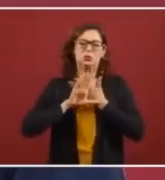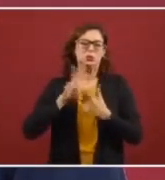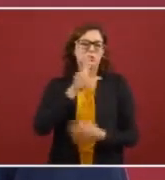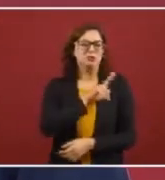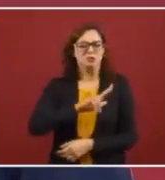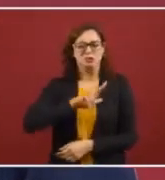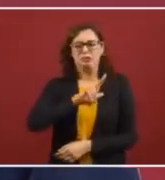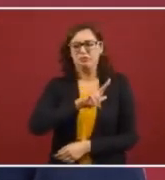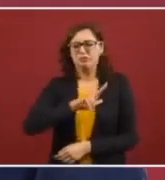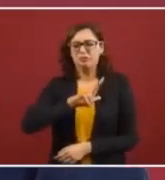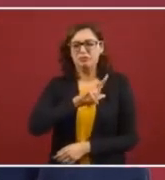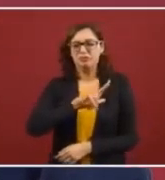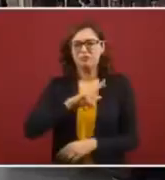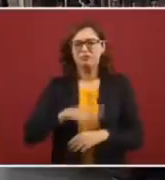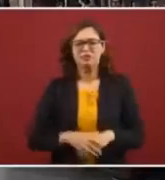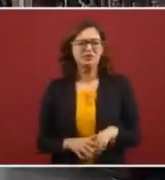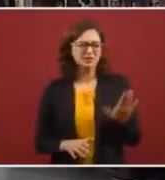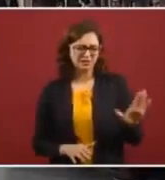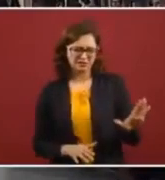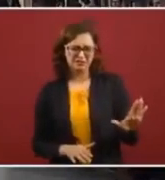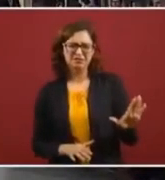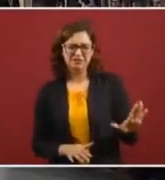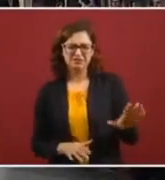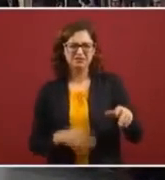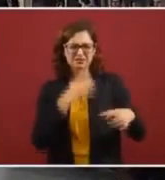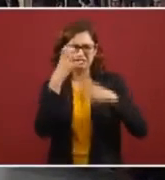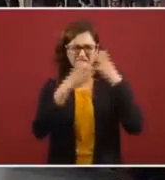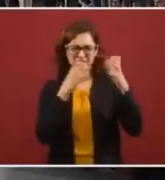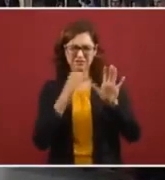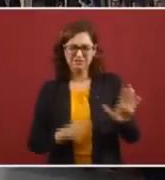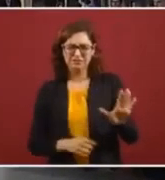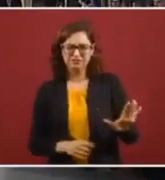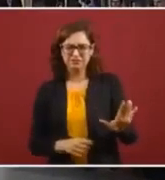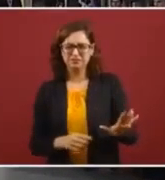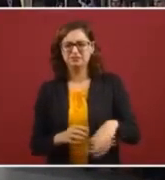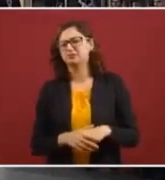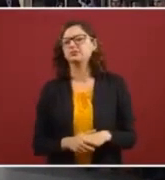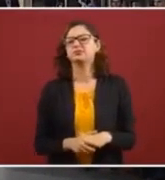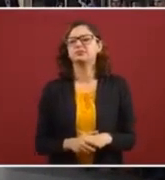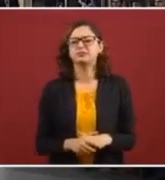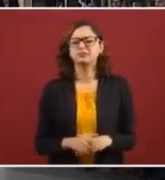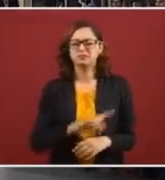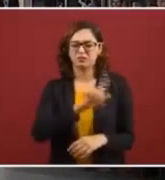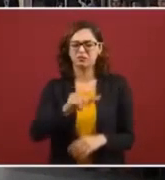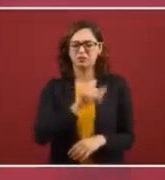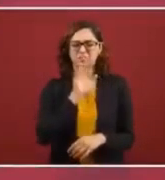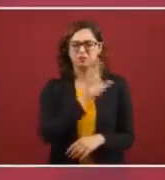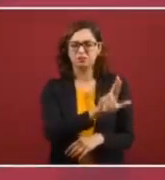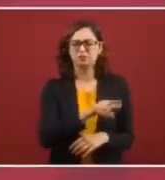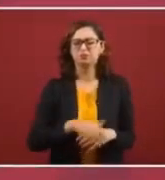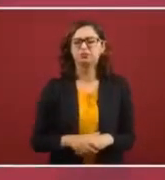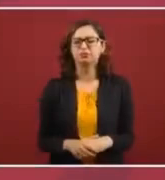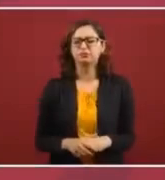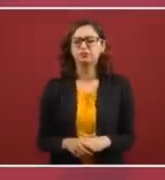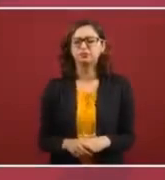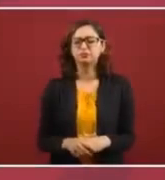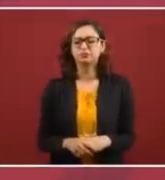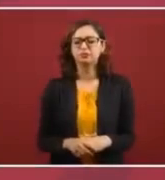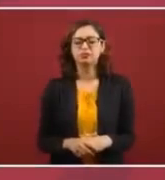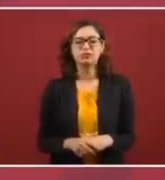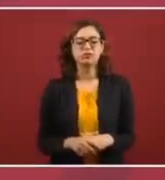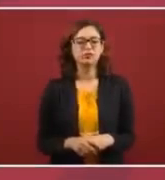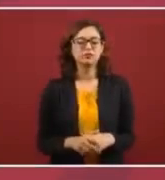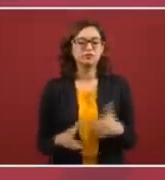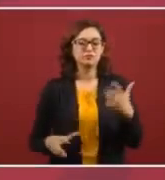destruyen. A ver, permíteme. And permíteme. Ahora te contesto. Destruyen. They